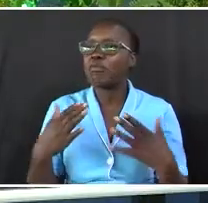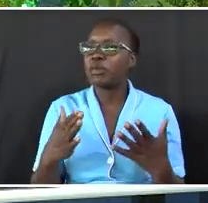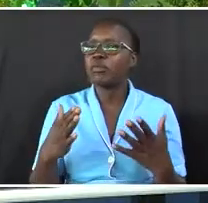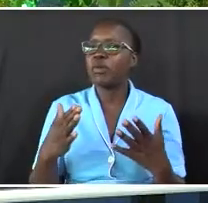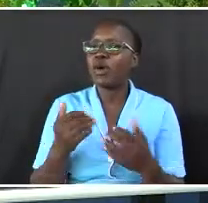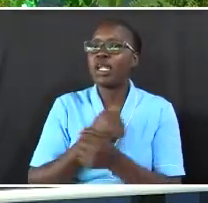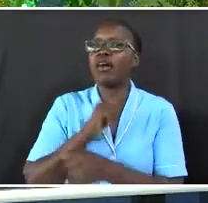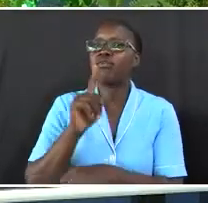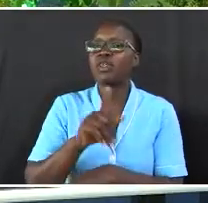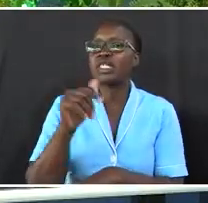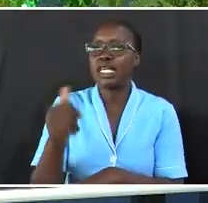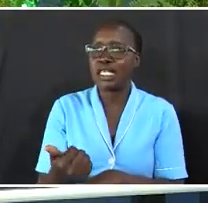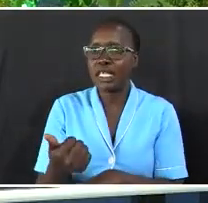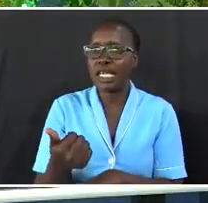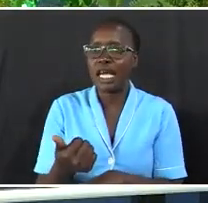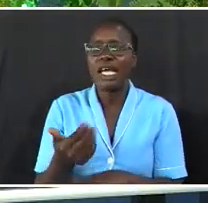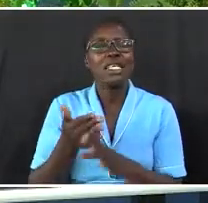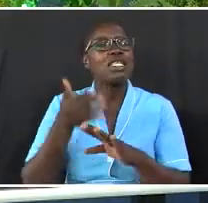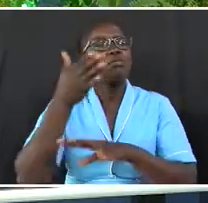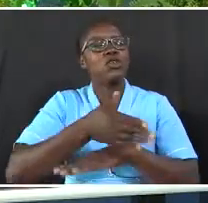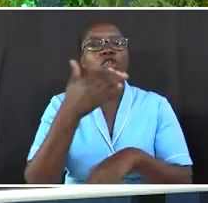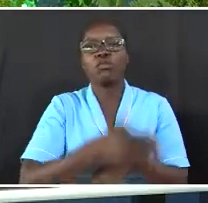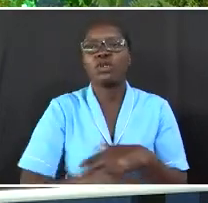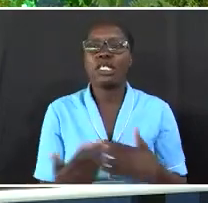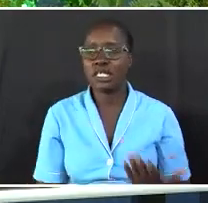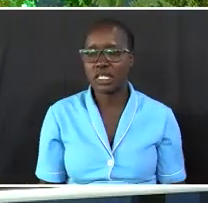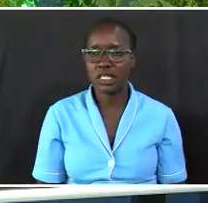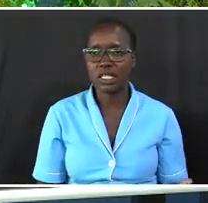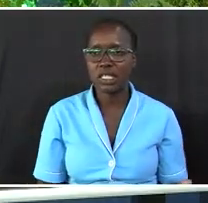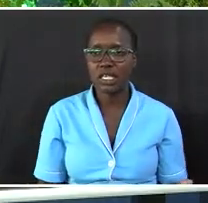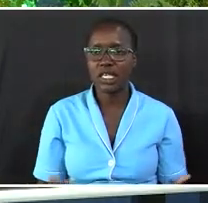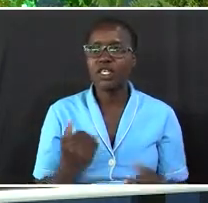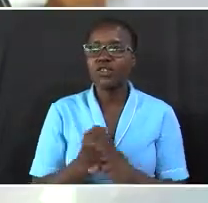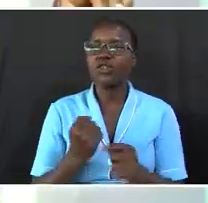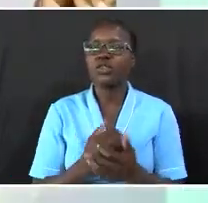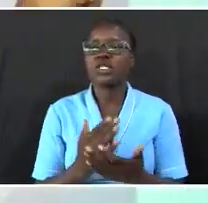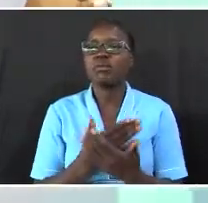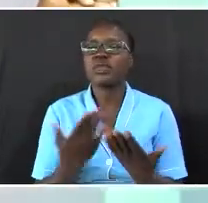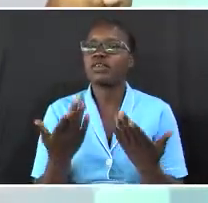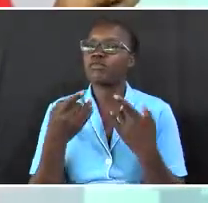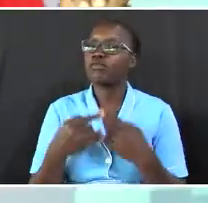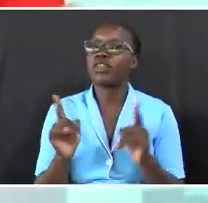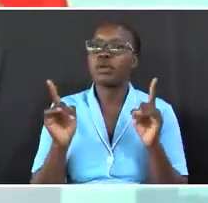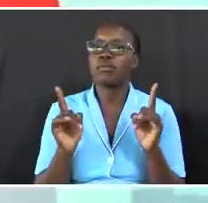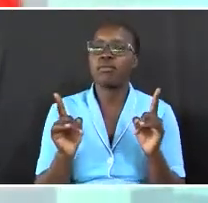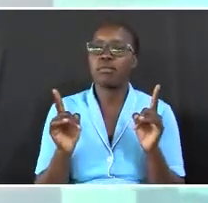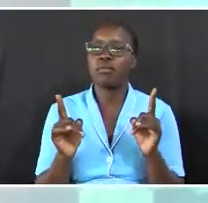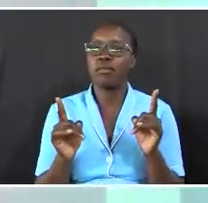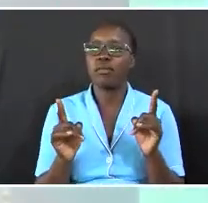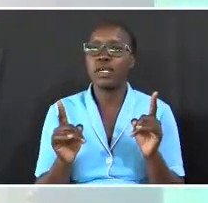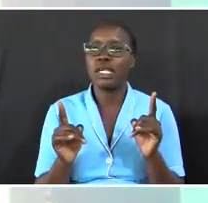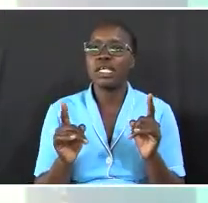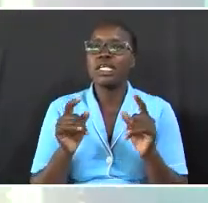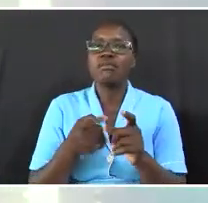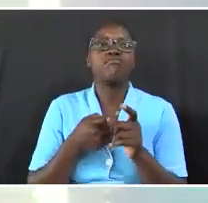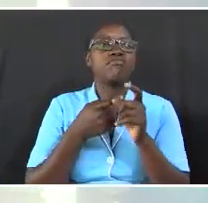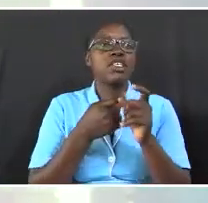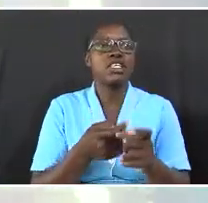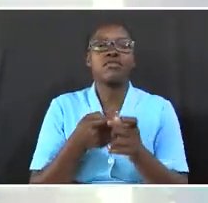each other, they go beyond borders, isn't it? To do something for them, isn't it? They give each other